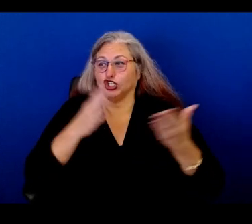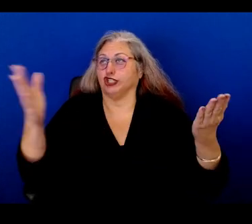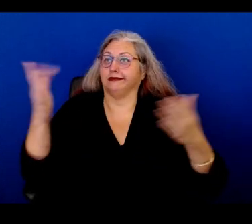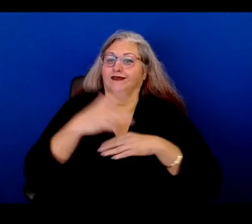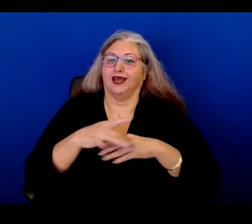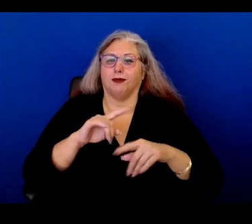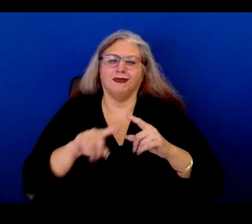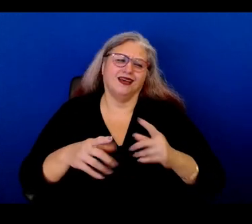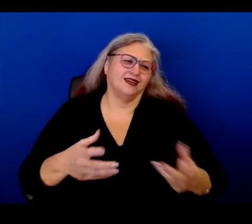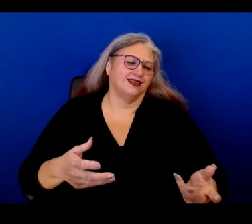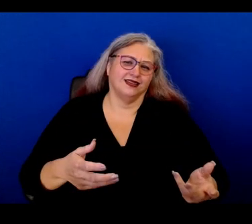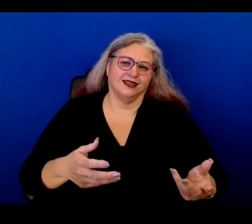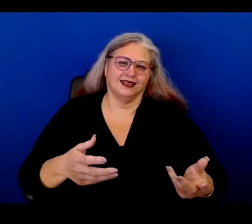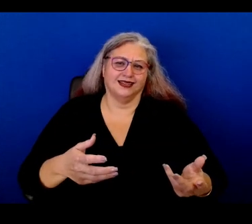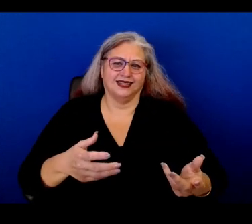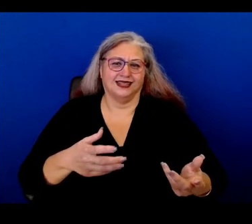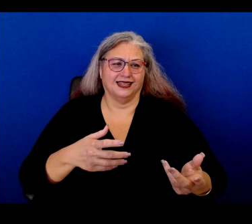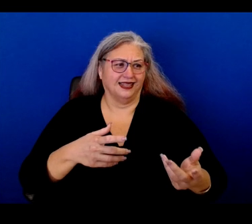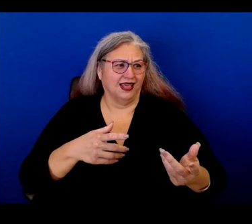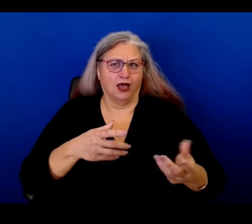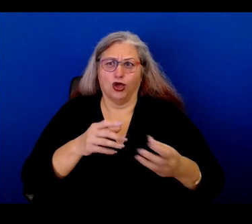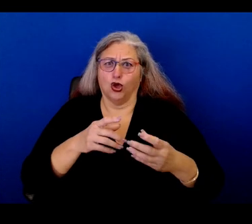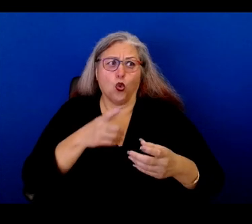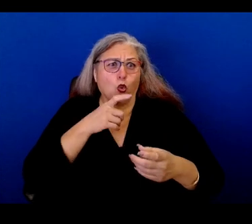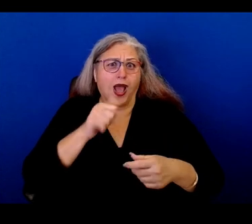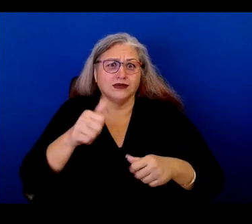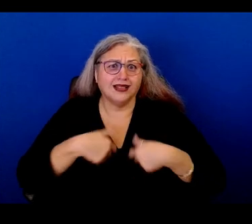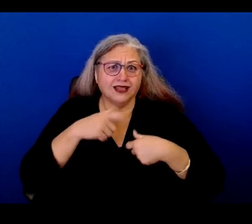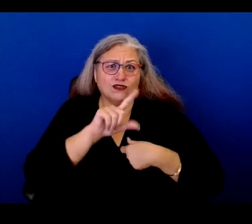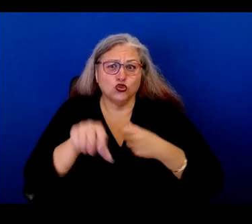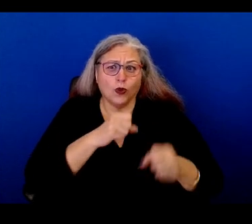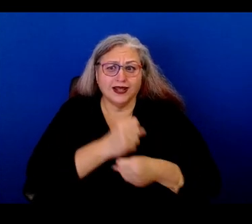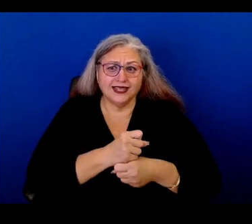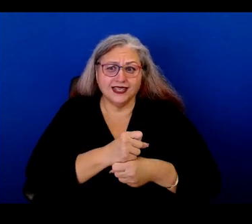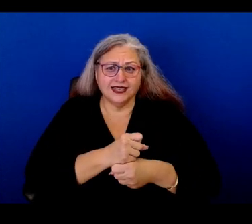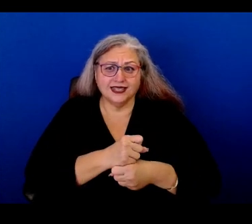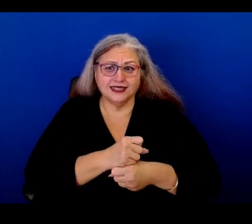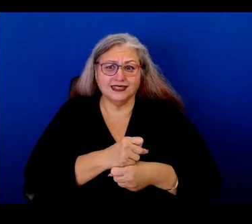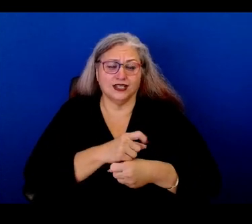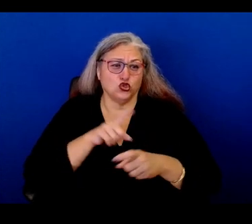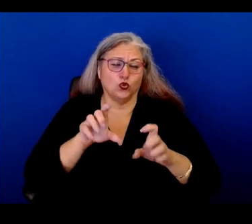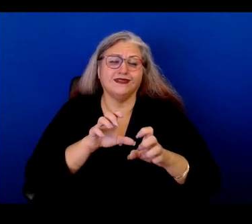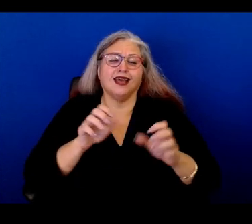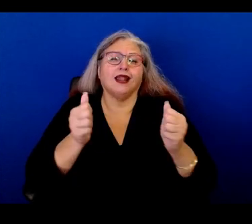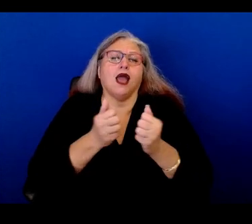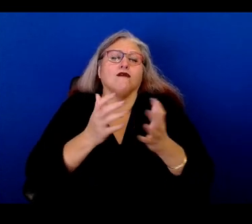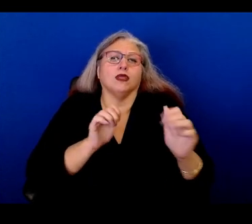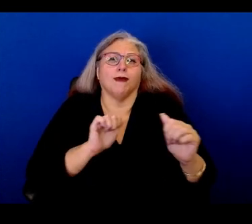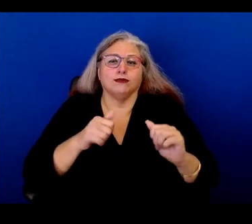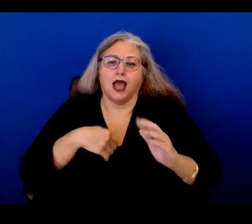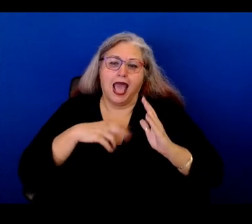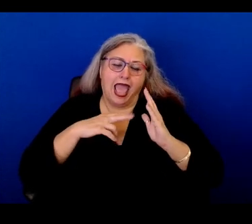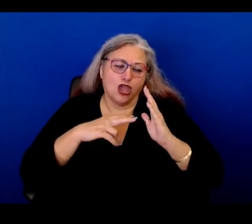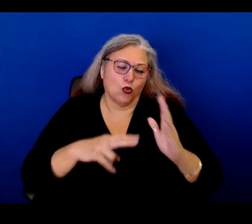like, you're, who lives 20 years in? Like, we have, you've done all that you can do. I've read